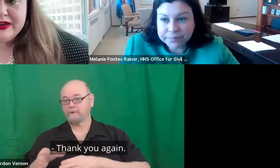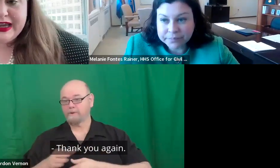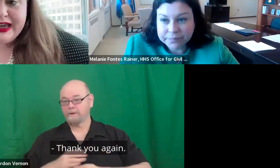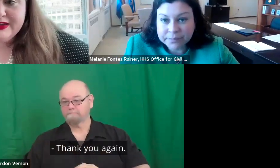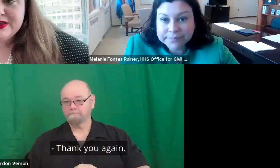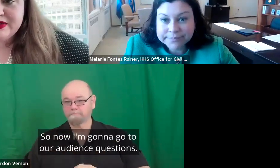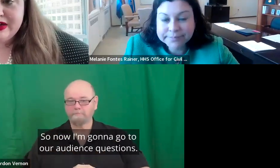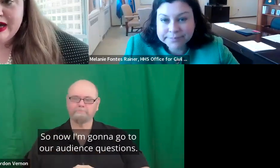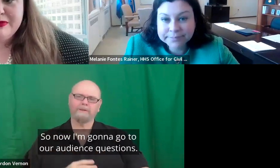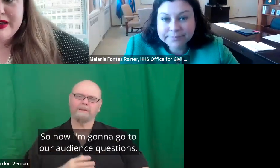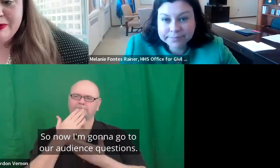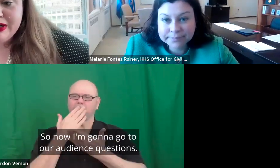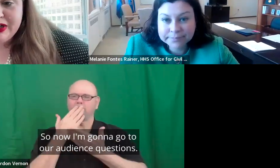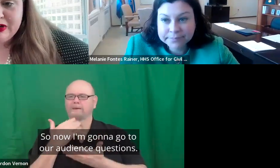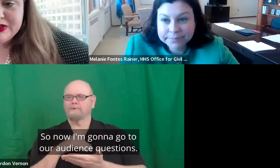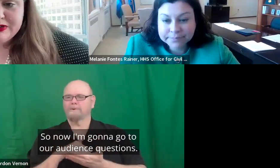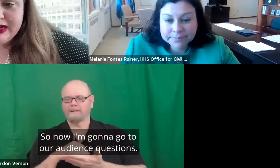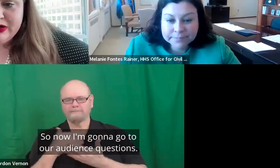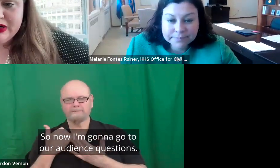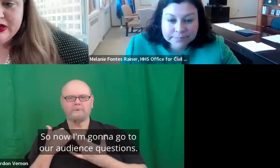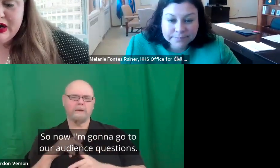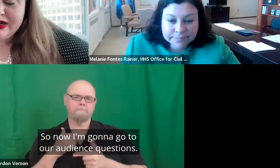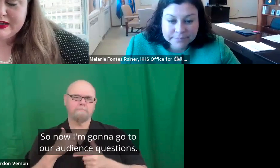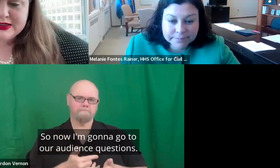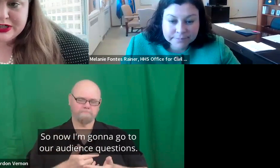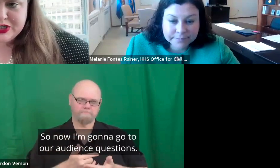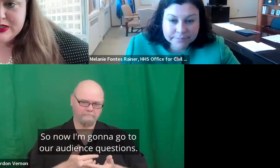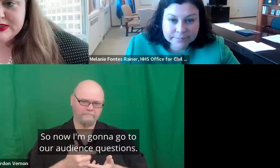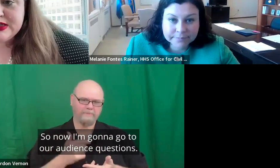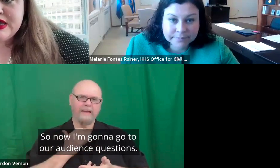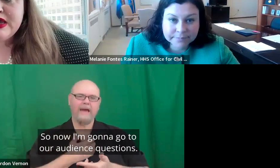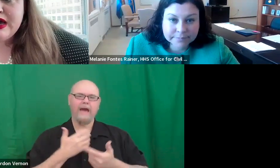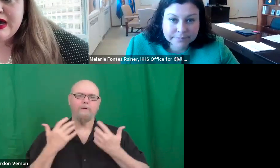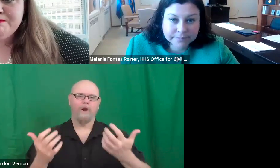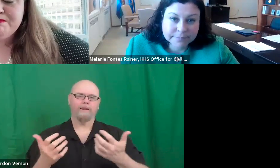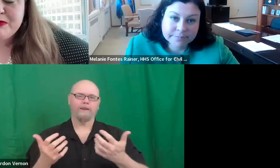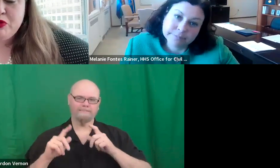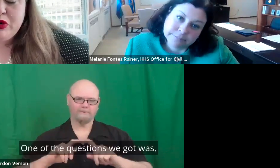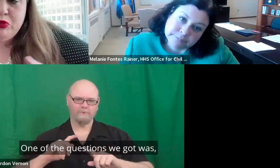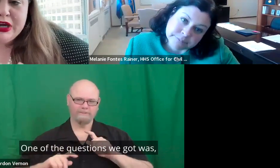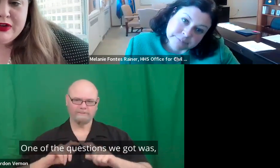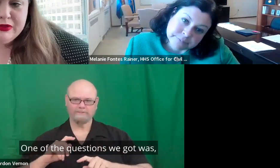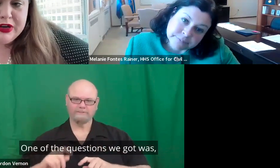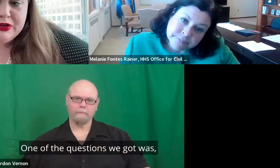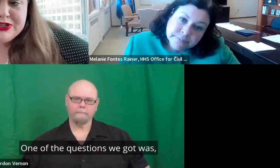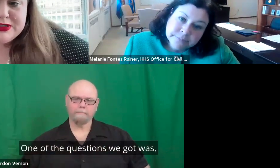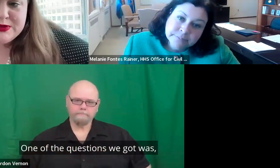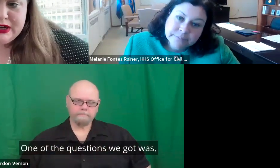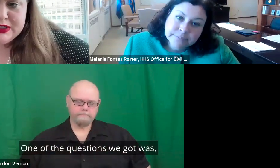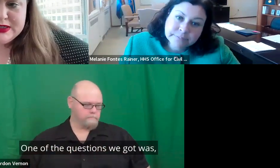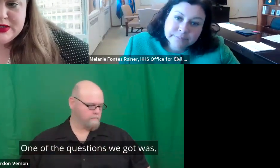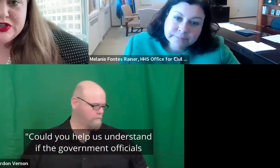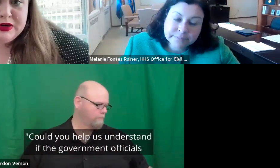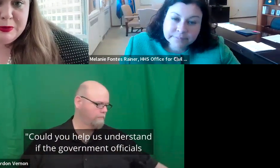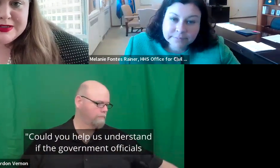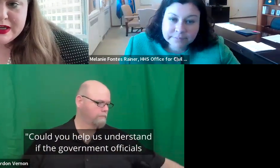Thank you again. So now I'm going to go to our audience questions. One of the questions we